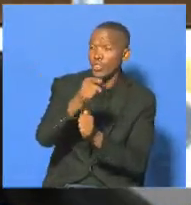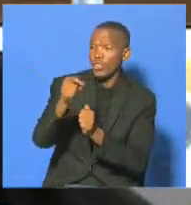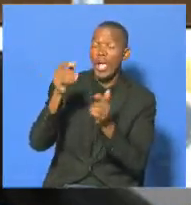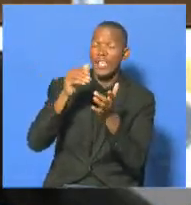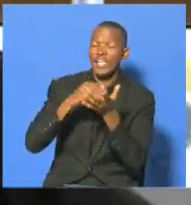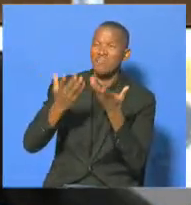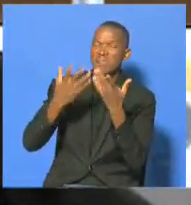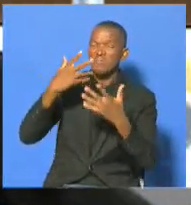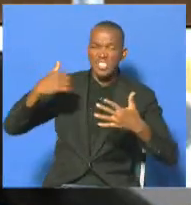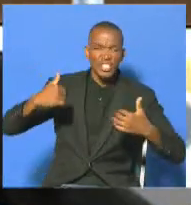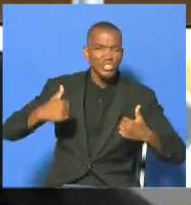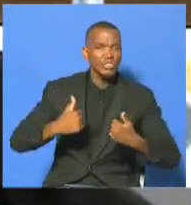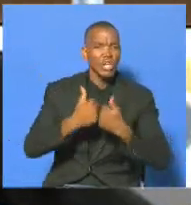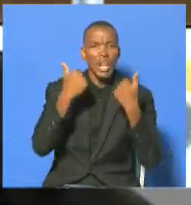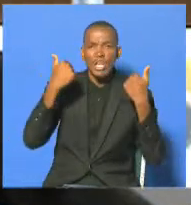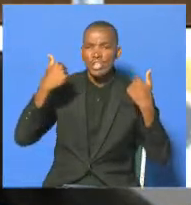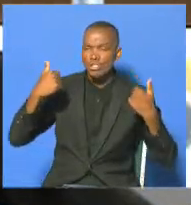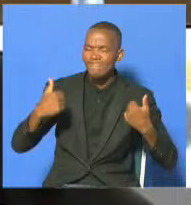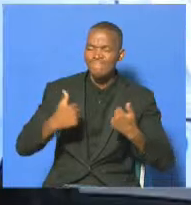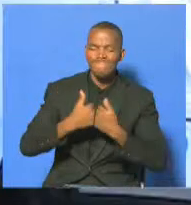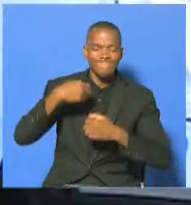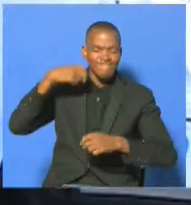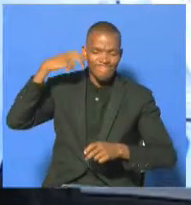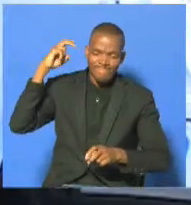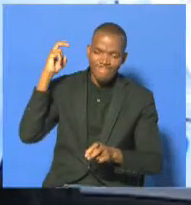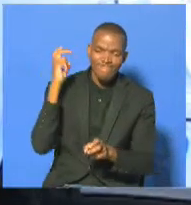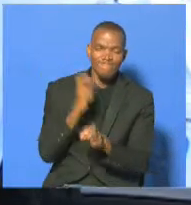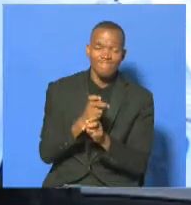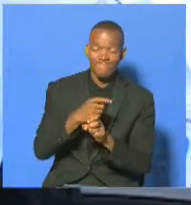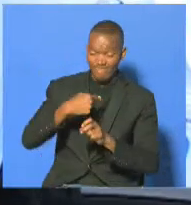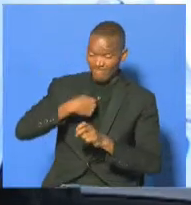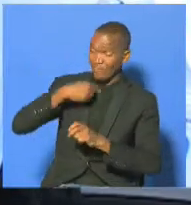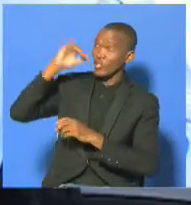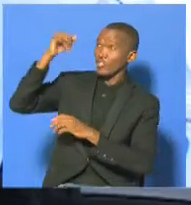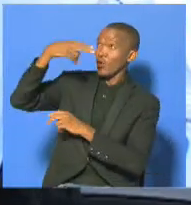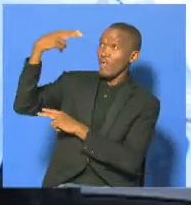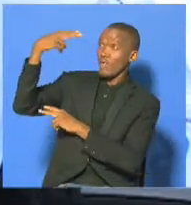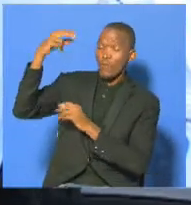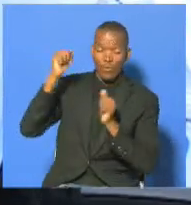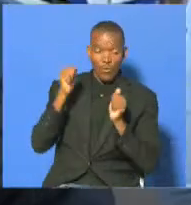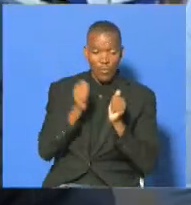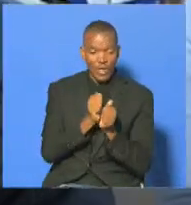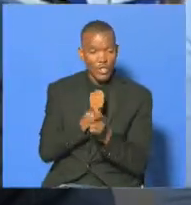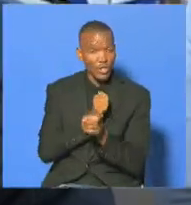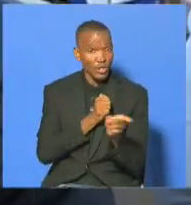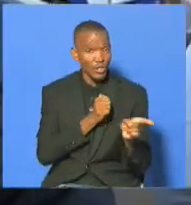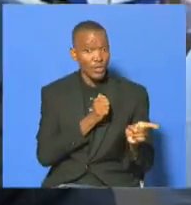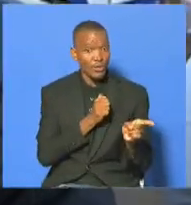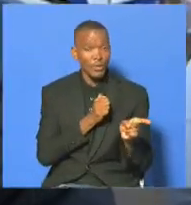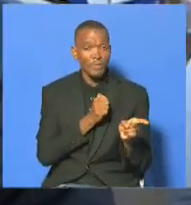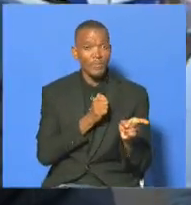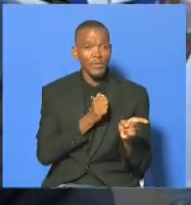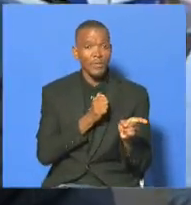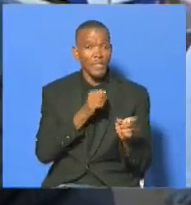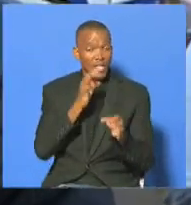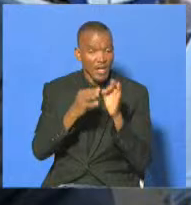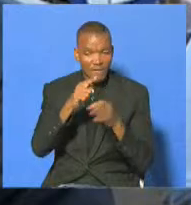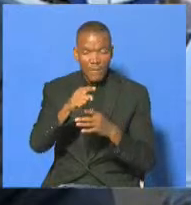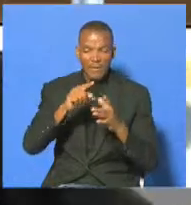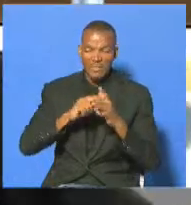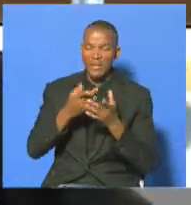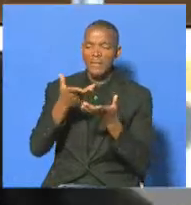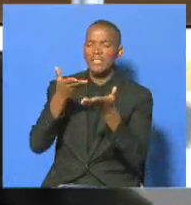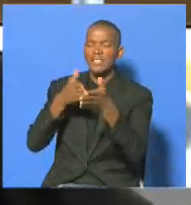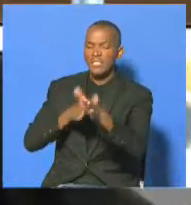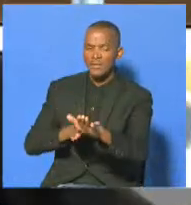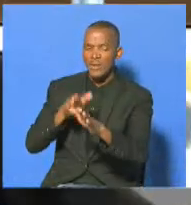di amadintse di le bokete nna Jehova ke ntanya lona ha mothwaswa a thokagala